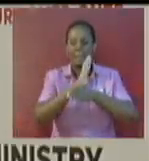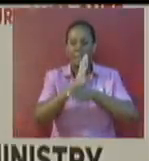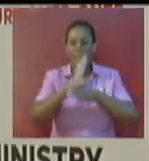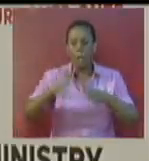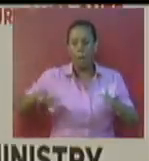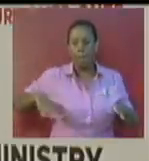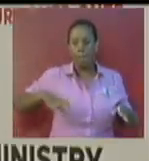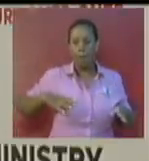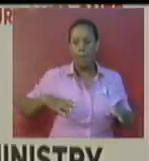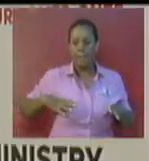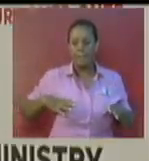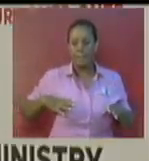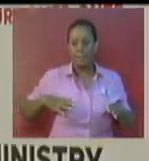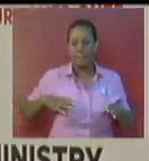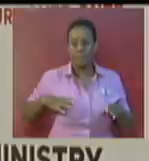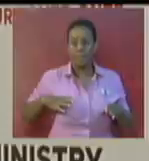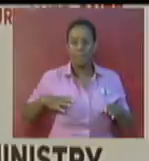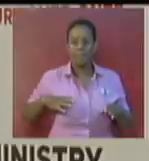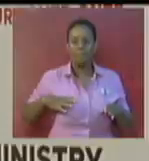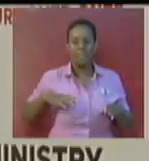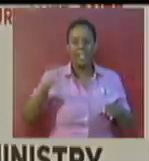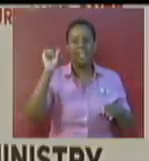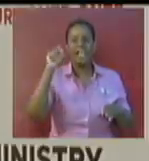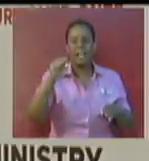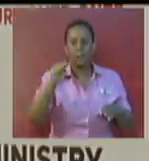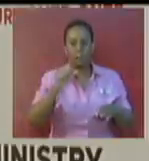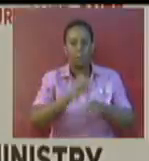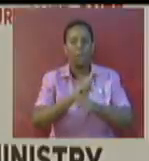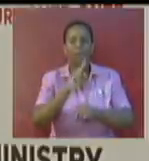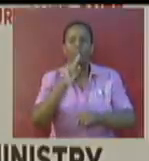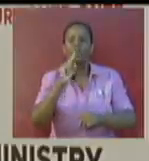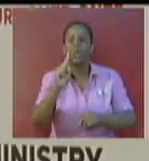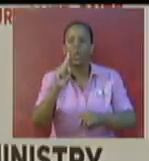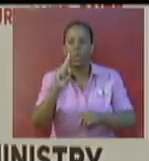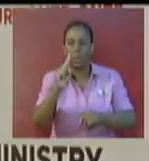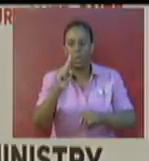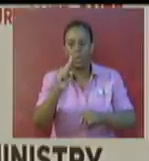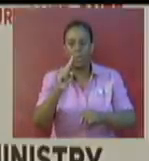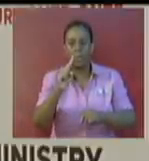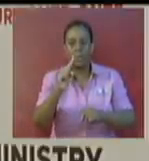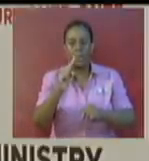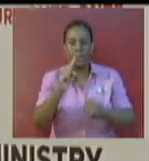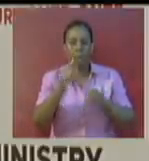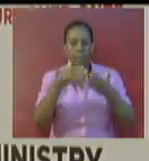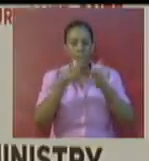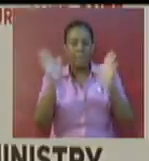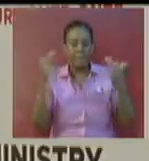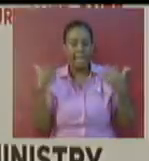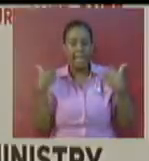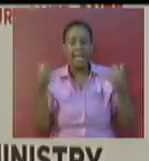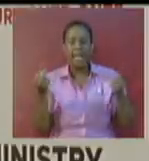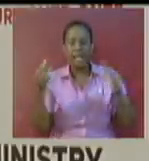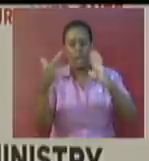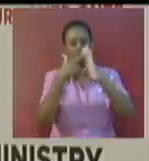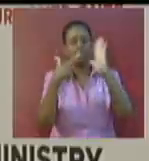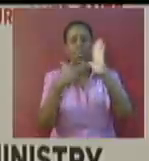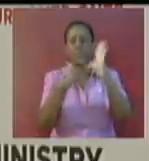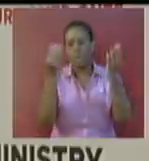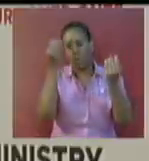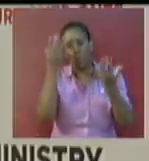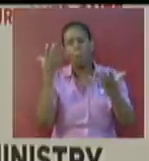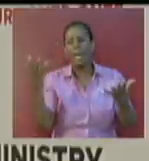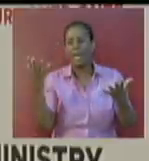while you are doing what you have to do to make sure that you are instituting your public health measures, from the county medical office of